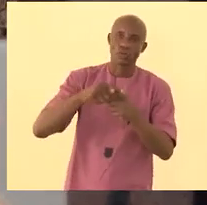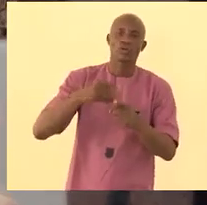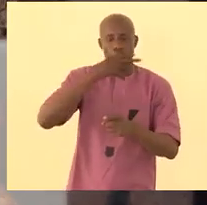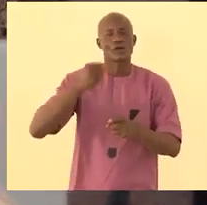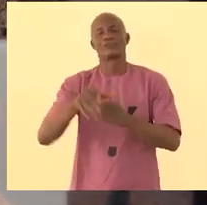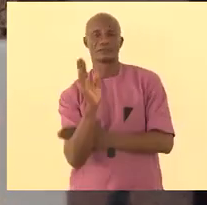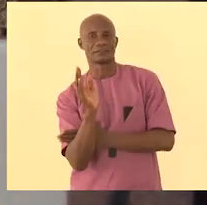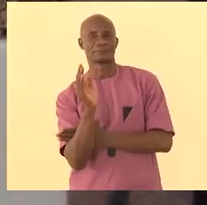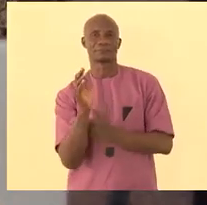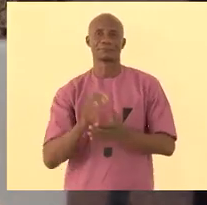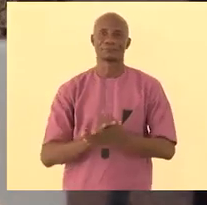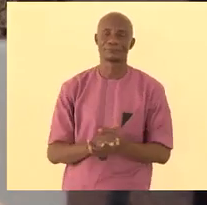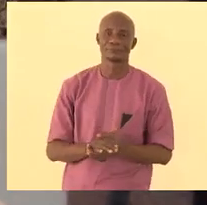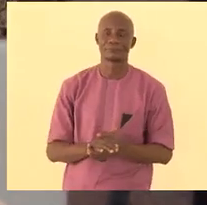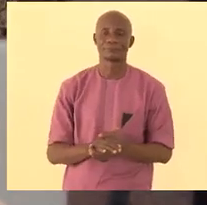Word was God.